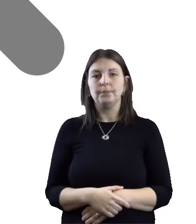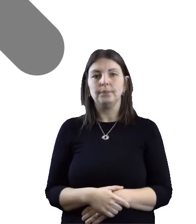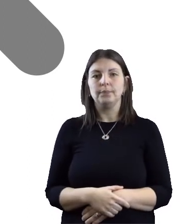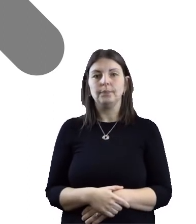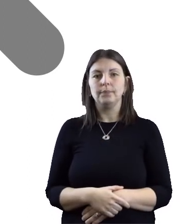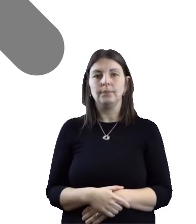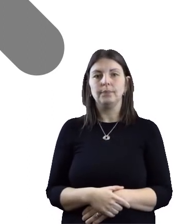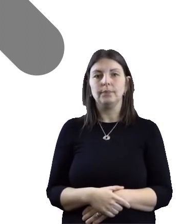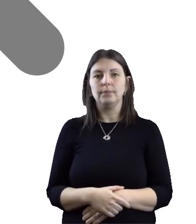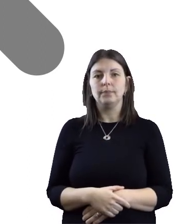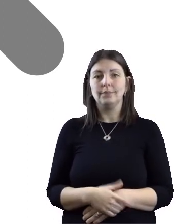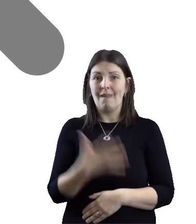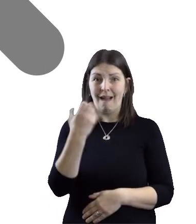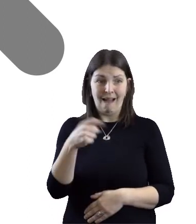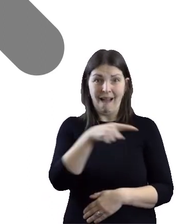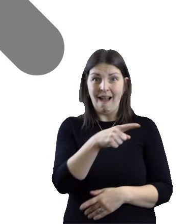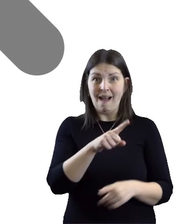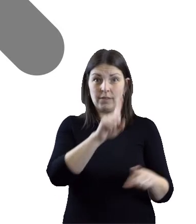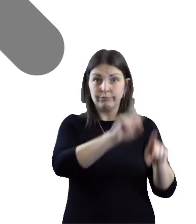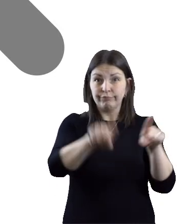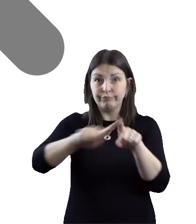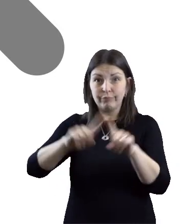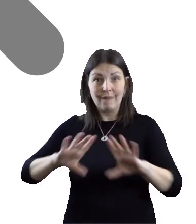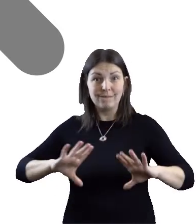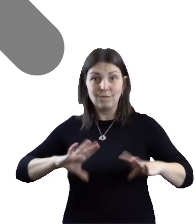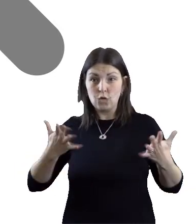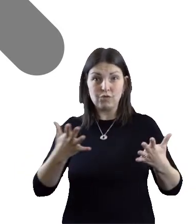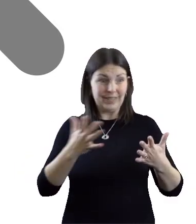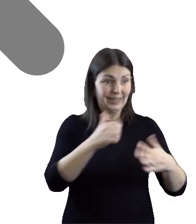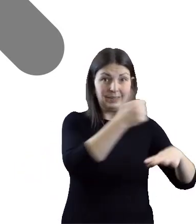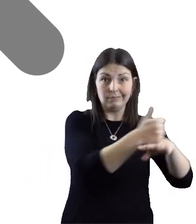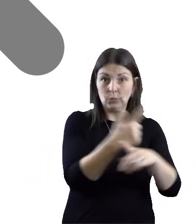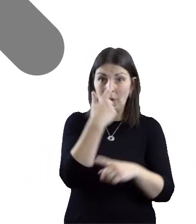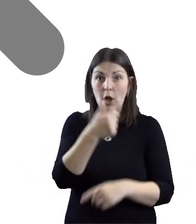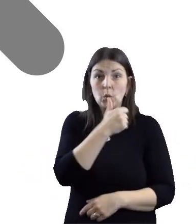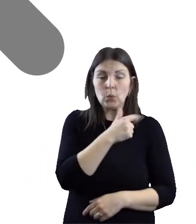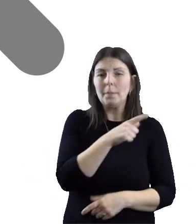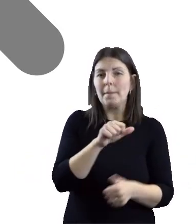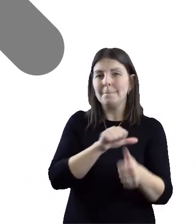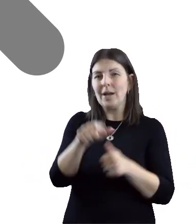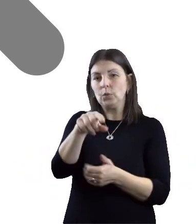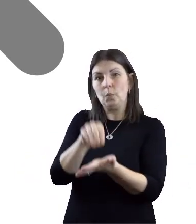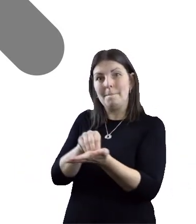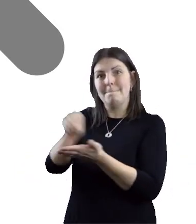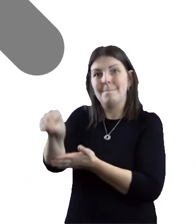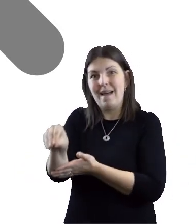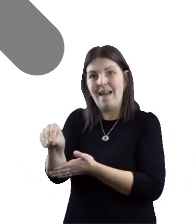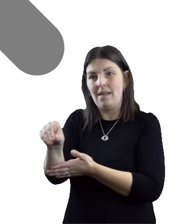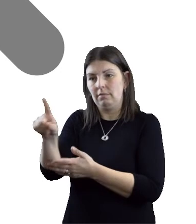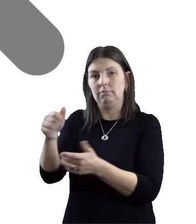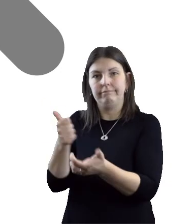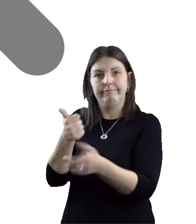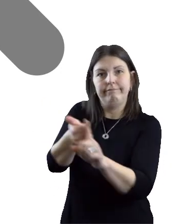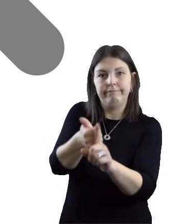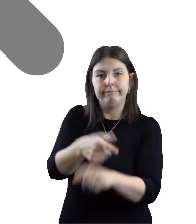are better as they have more features. Firewalls help block harmful software and should be on by default.